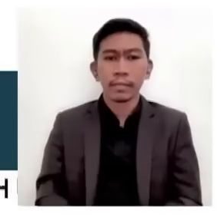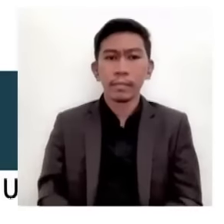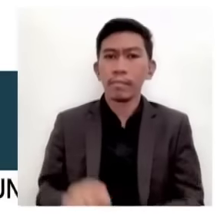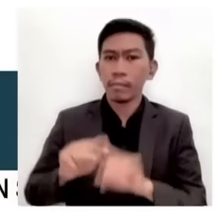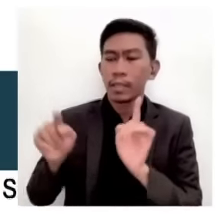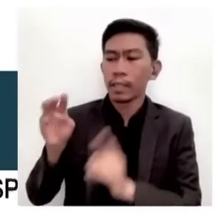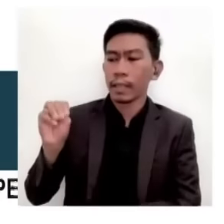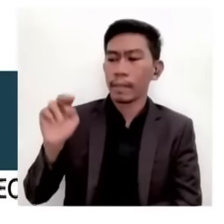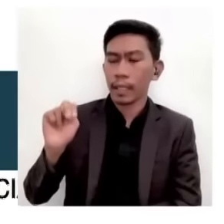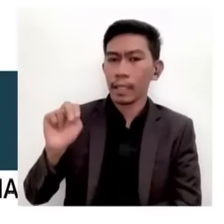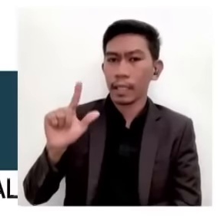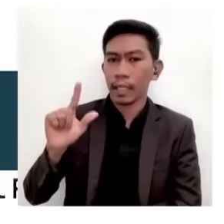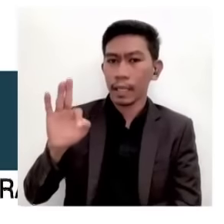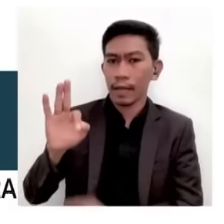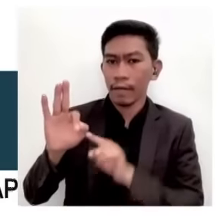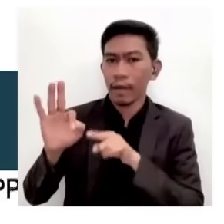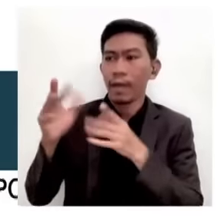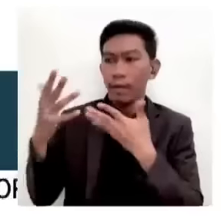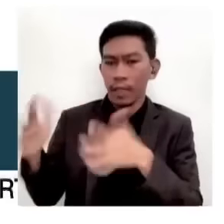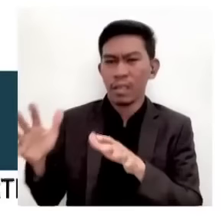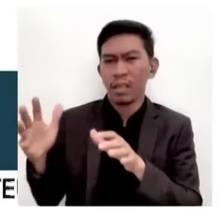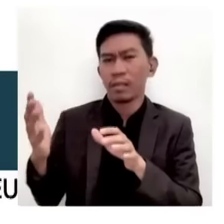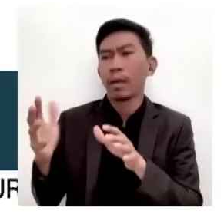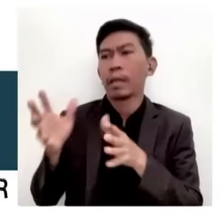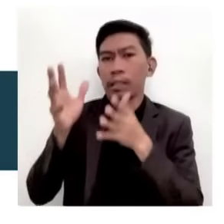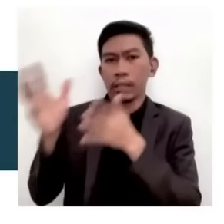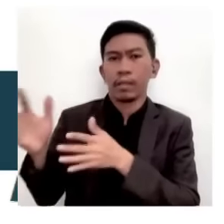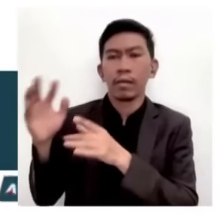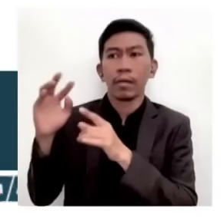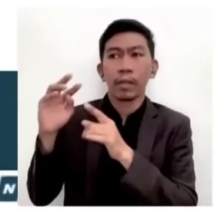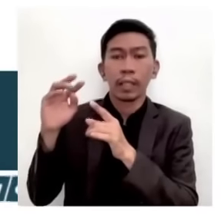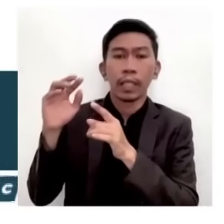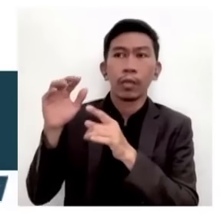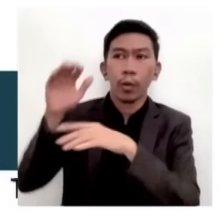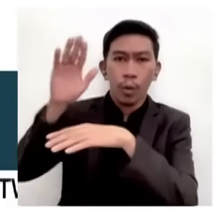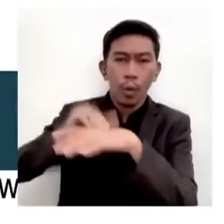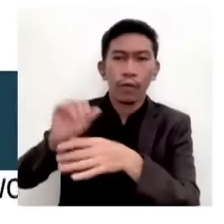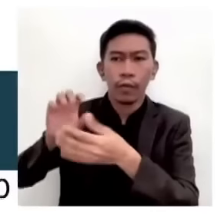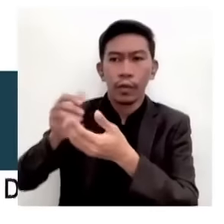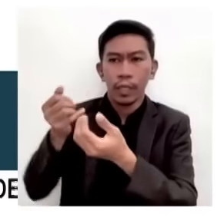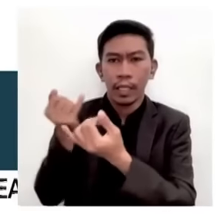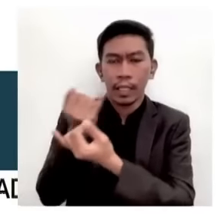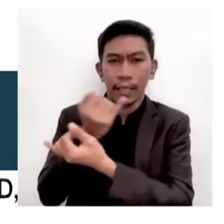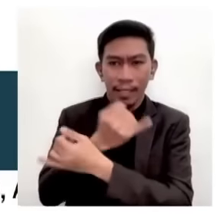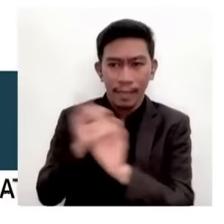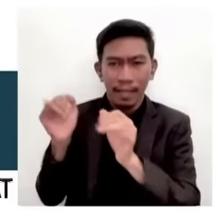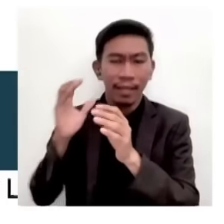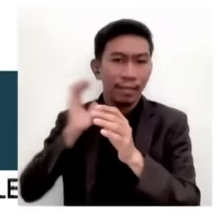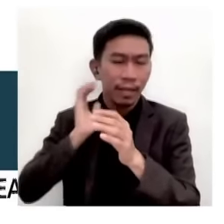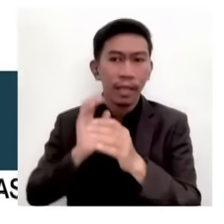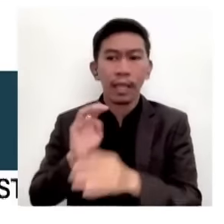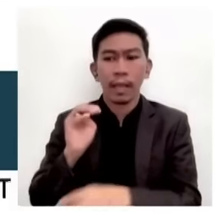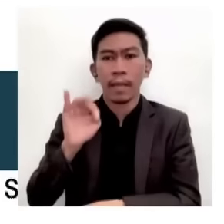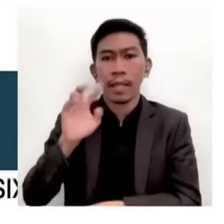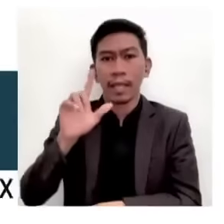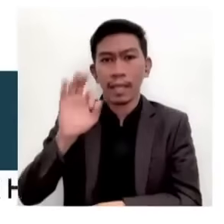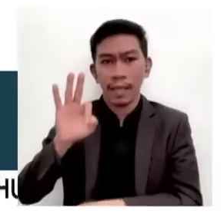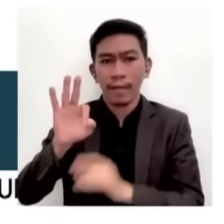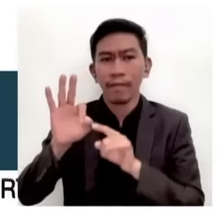call for independence. The MILF abandoned the call for independence. You now have the Bangsa Mauro Autonomous Region of Muslim